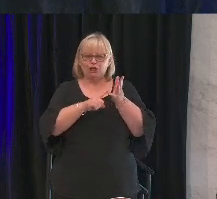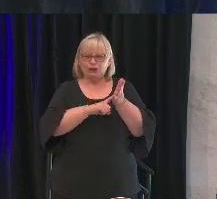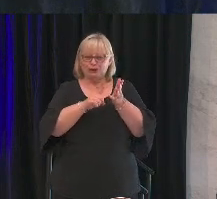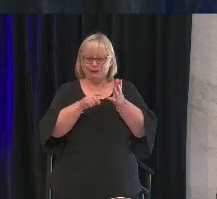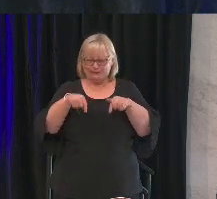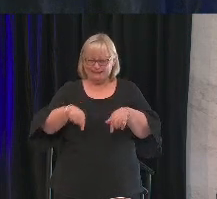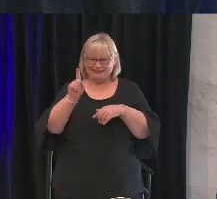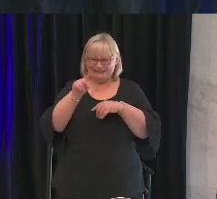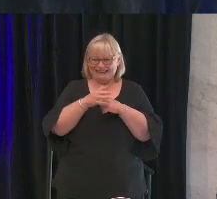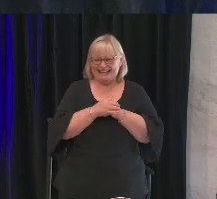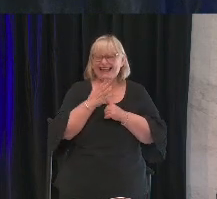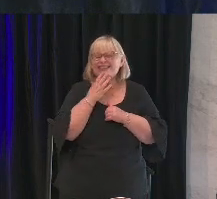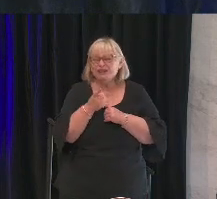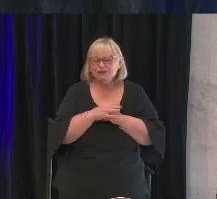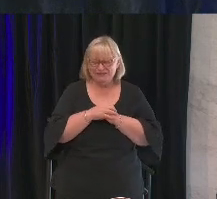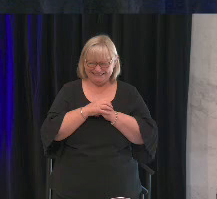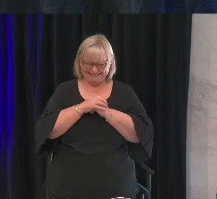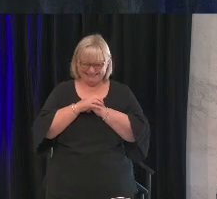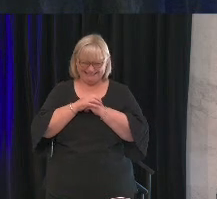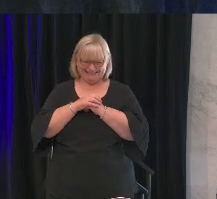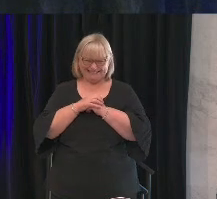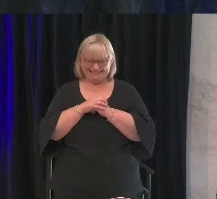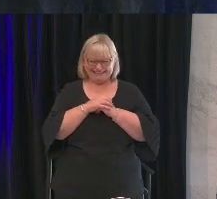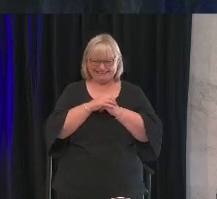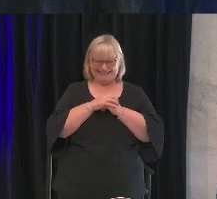today. Thank you.